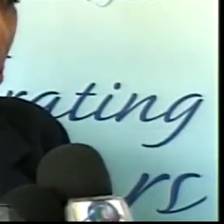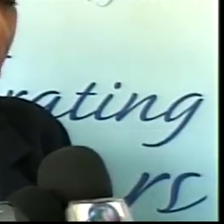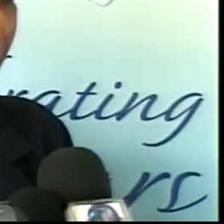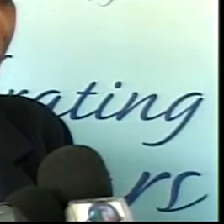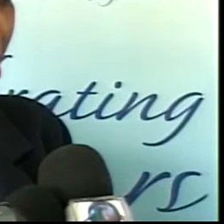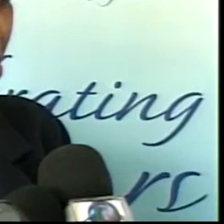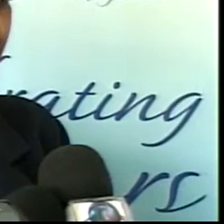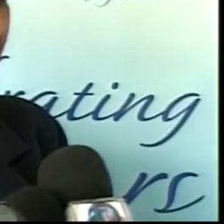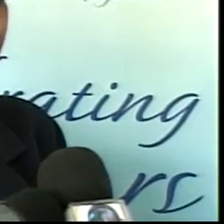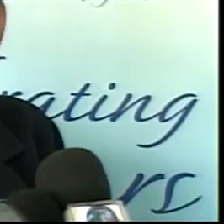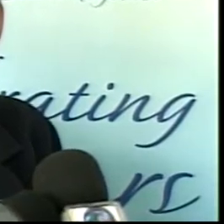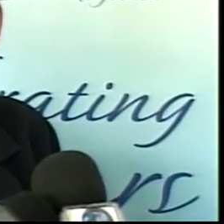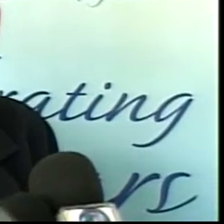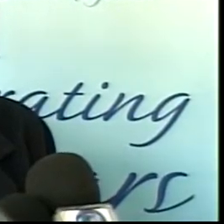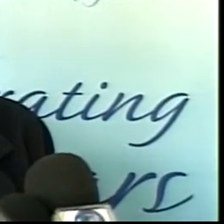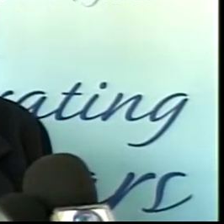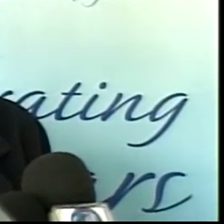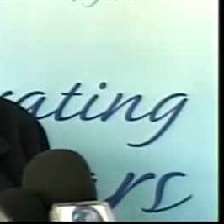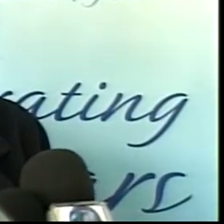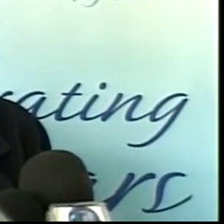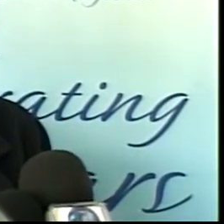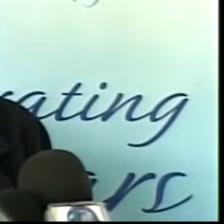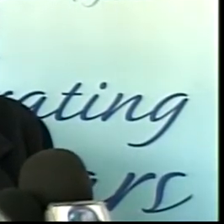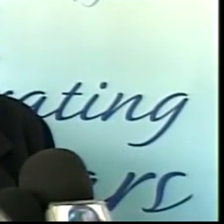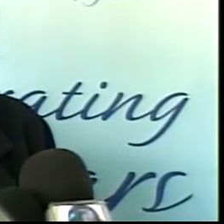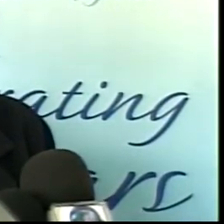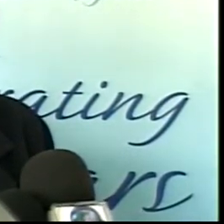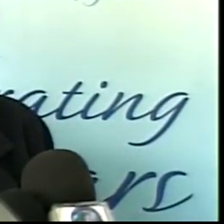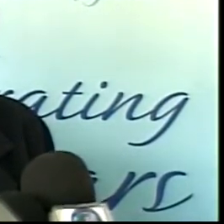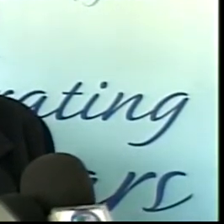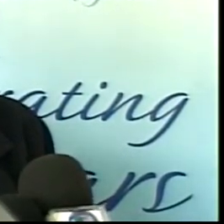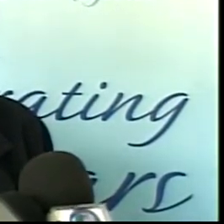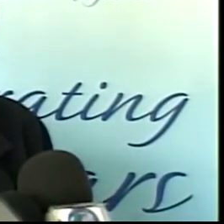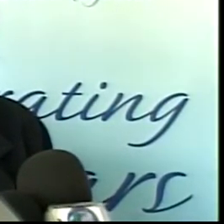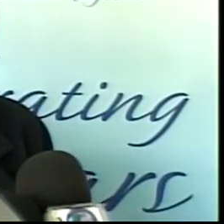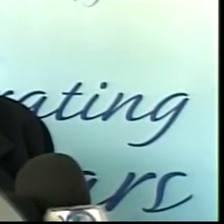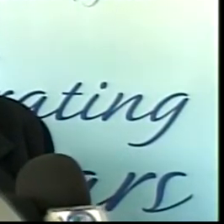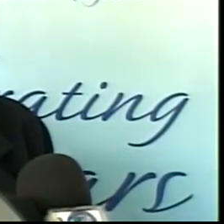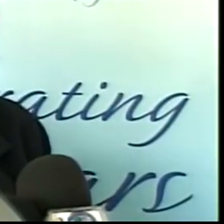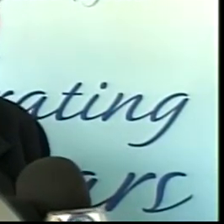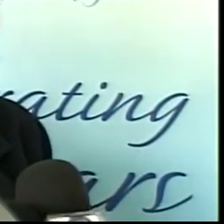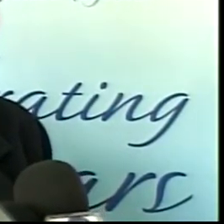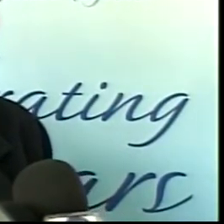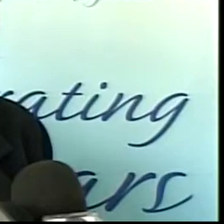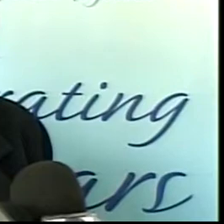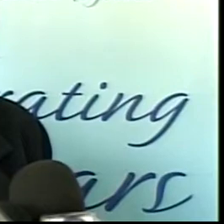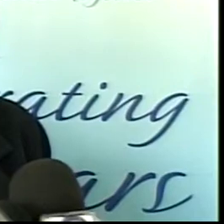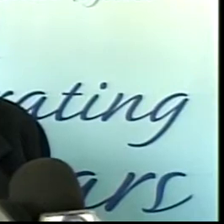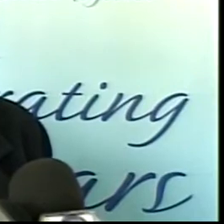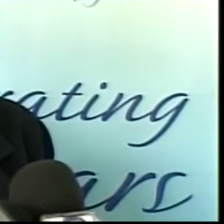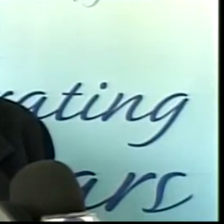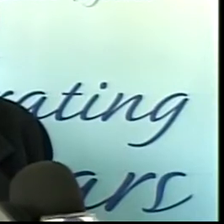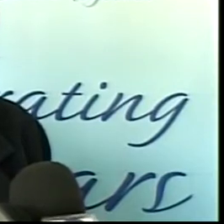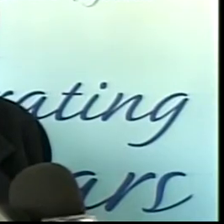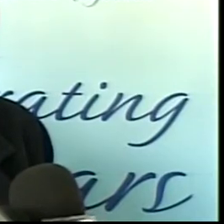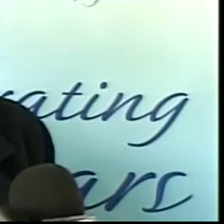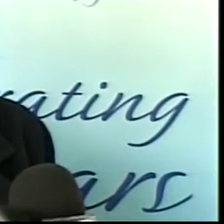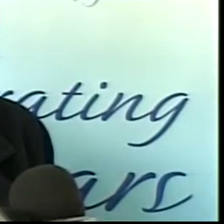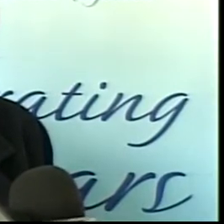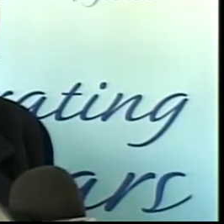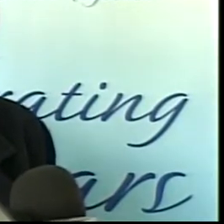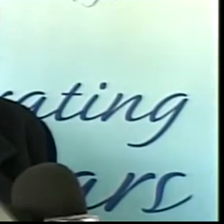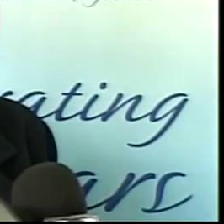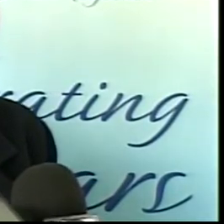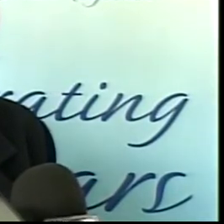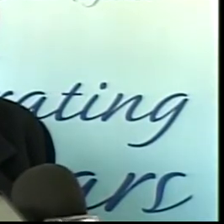counseling room, is just another example of what a private-public partnership can do as it relates to